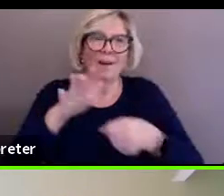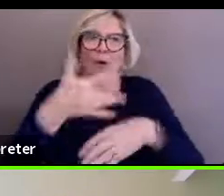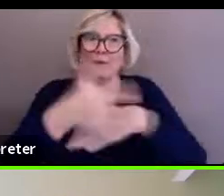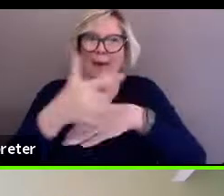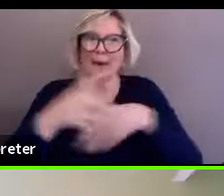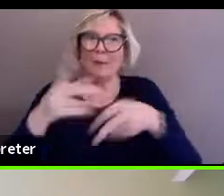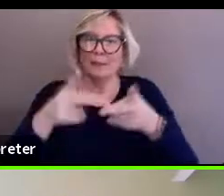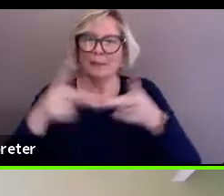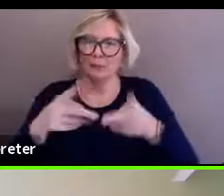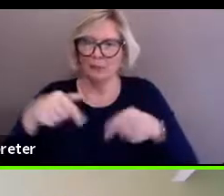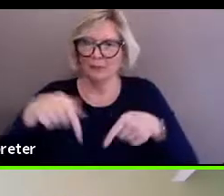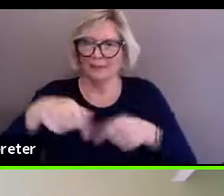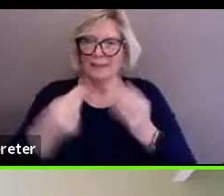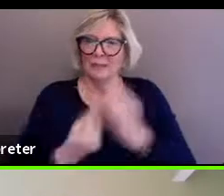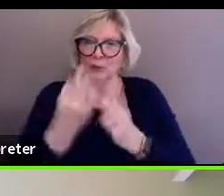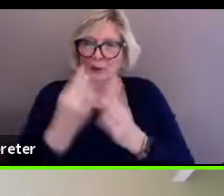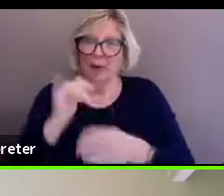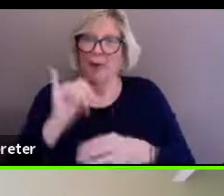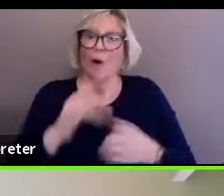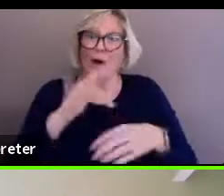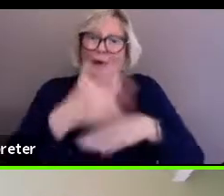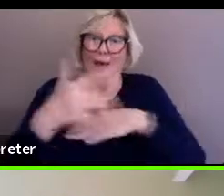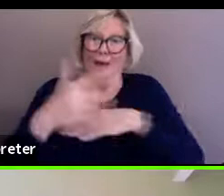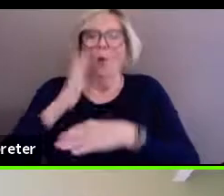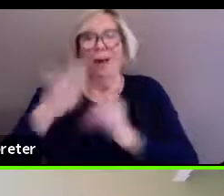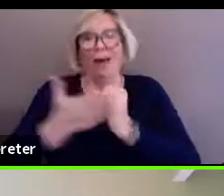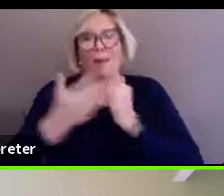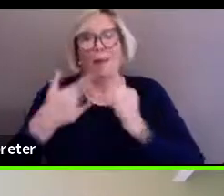those particular vacancies will help us with our case